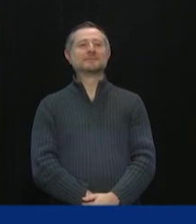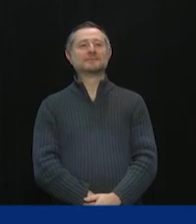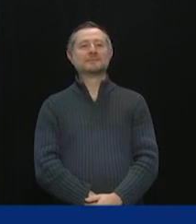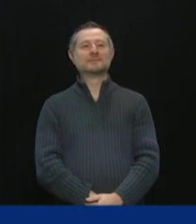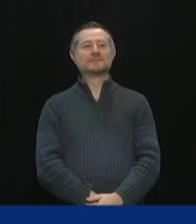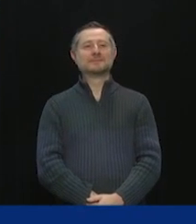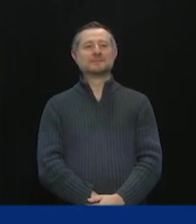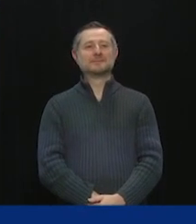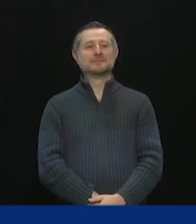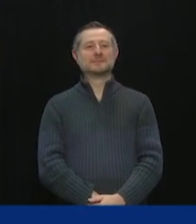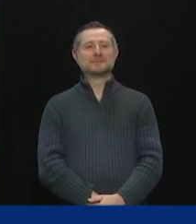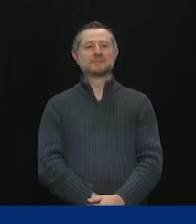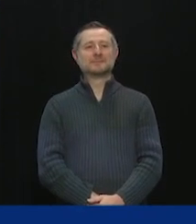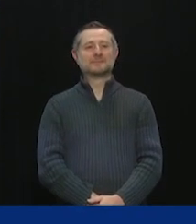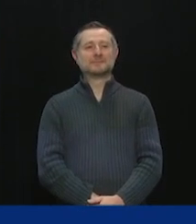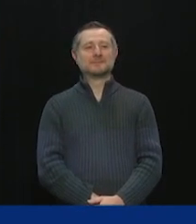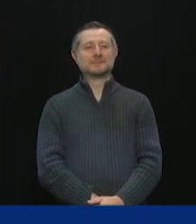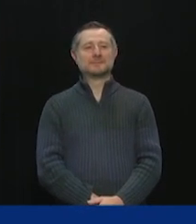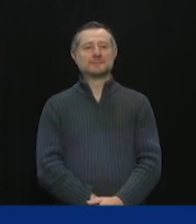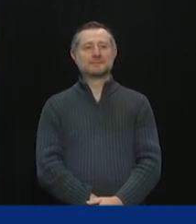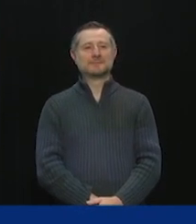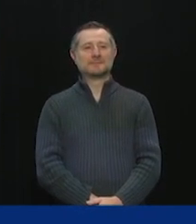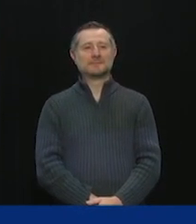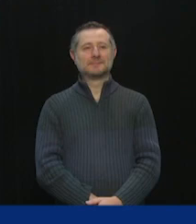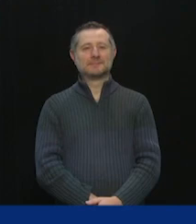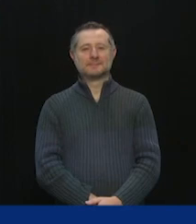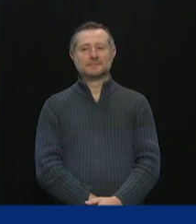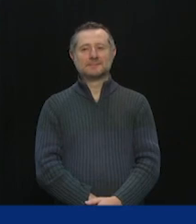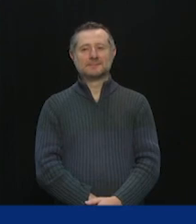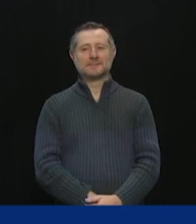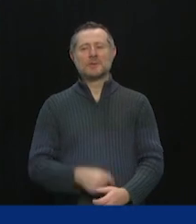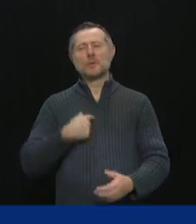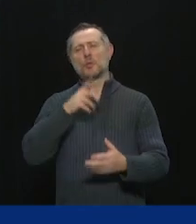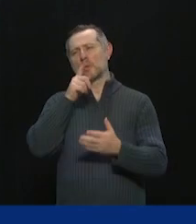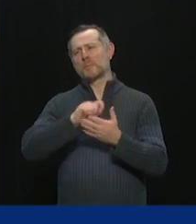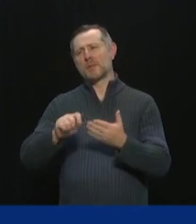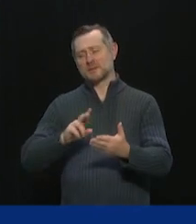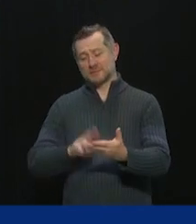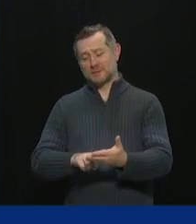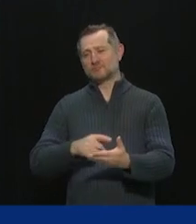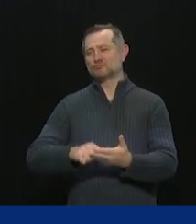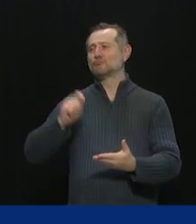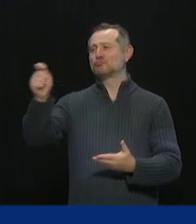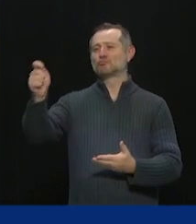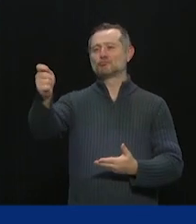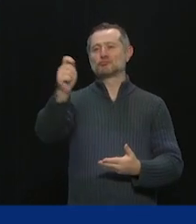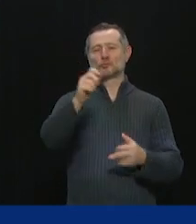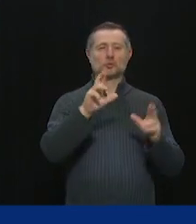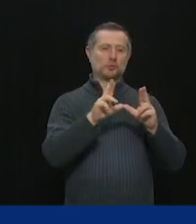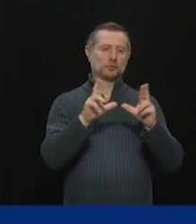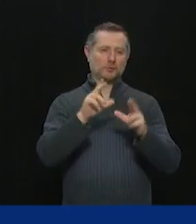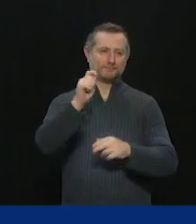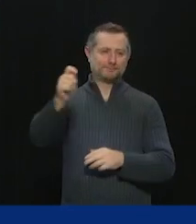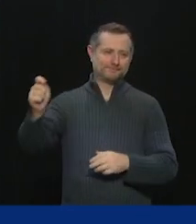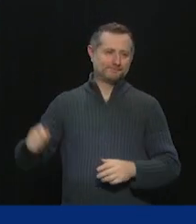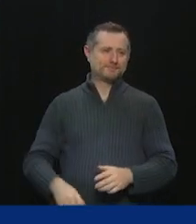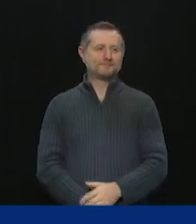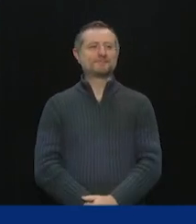We'll line these up and give them to our labor leaders. Labor leaders? Thank you. There you go.